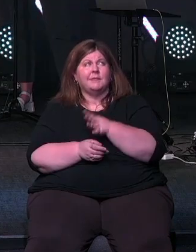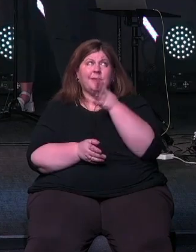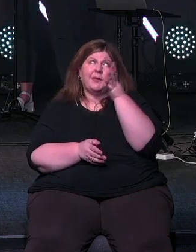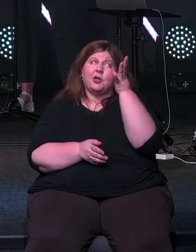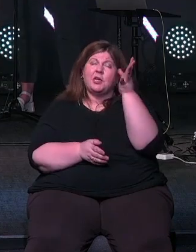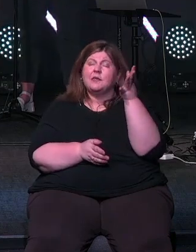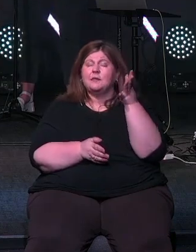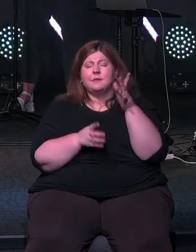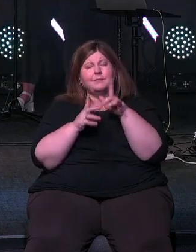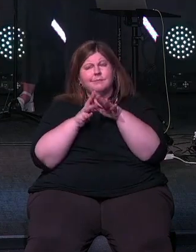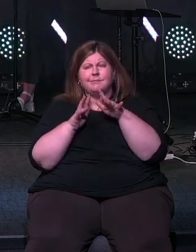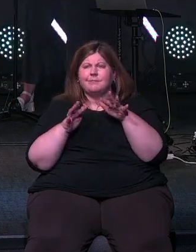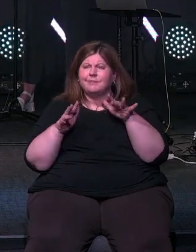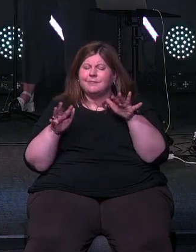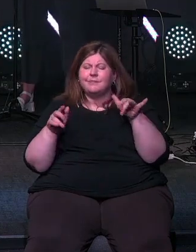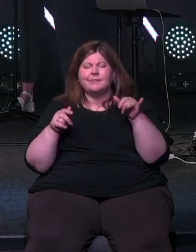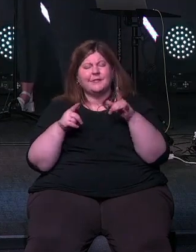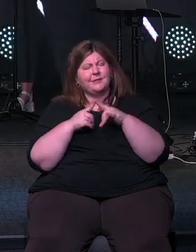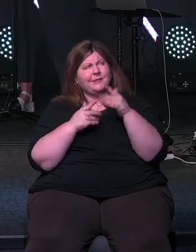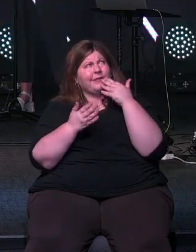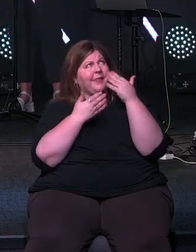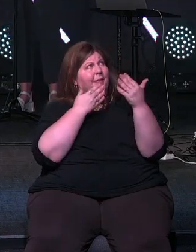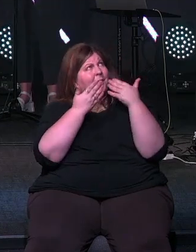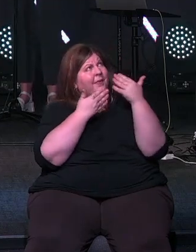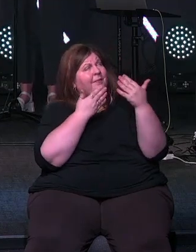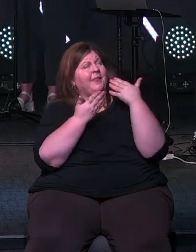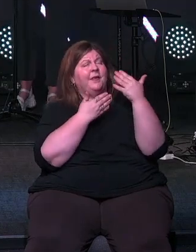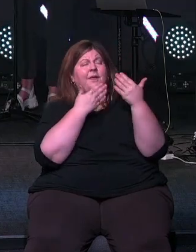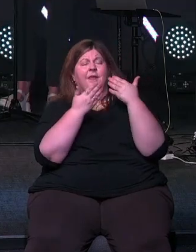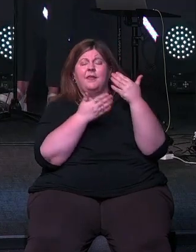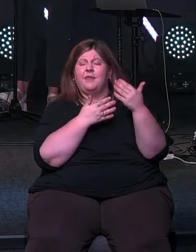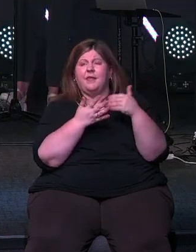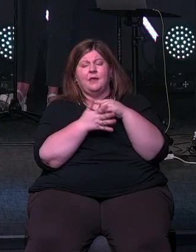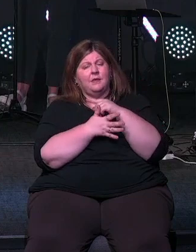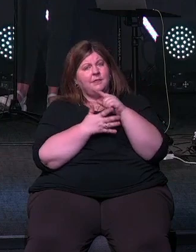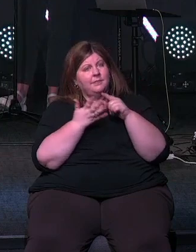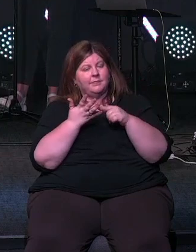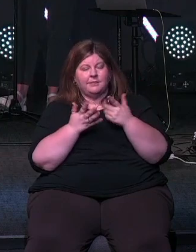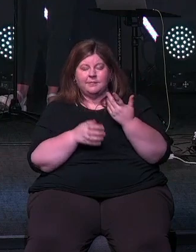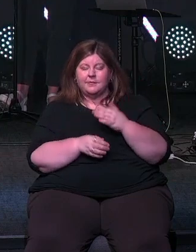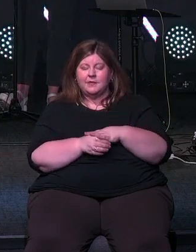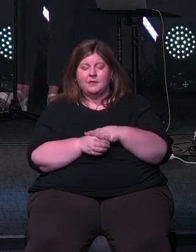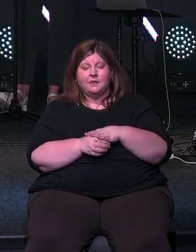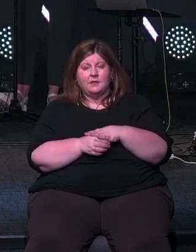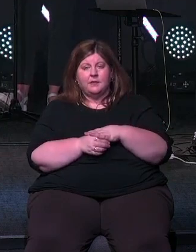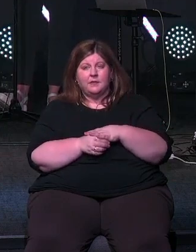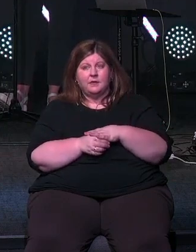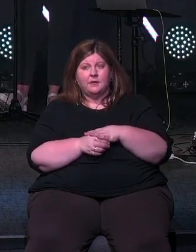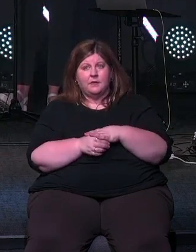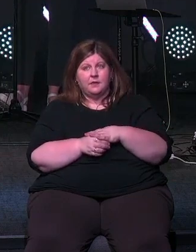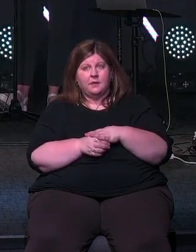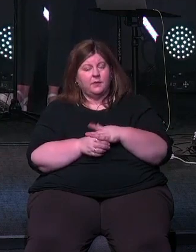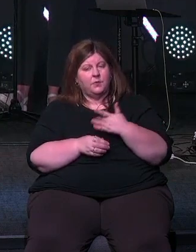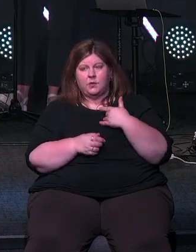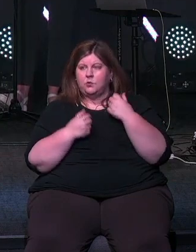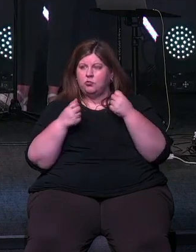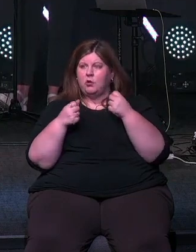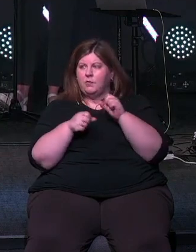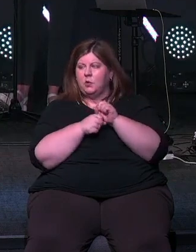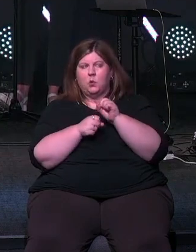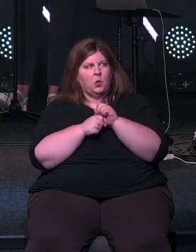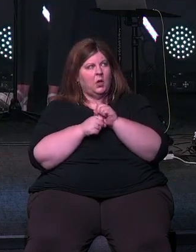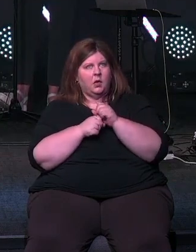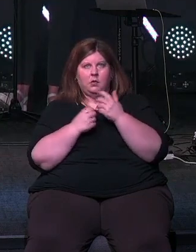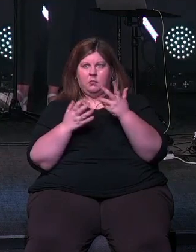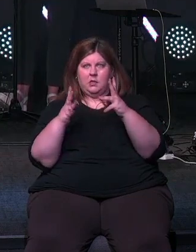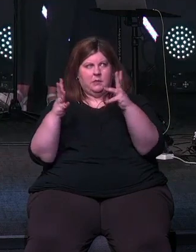parents. I mean, it's like you keep going, going, going. God, you've just given me and blessed me, and then you drive to work and you go, look at the nature and look at